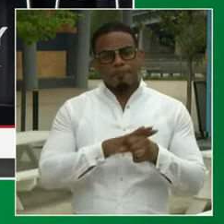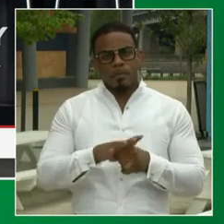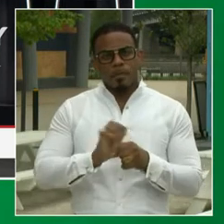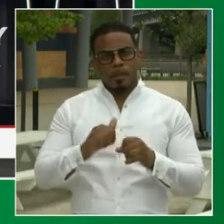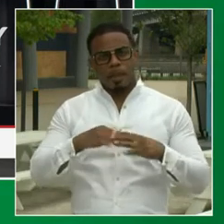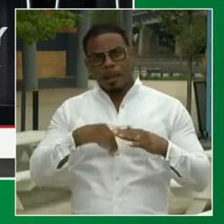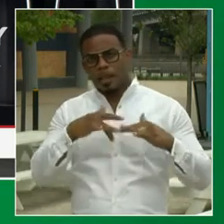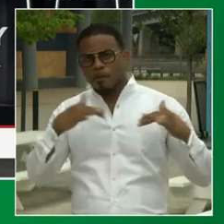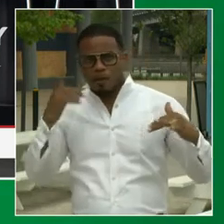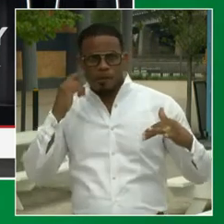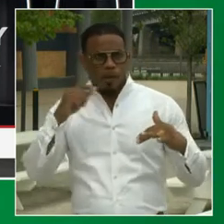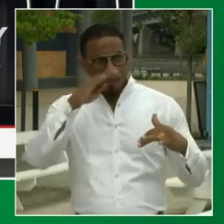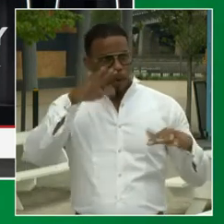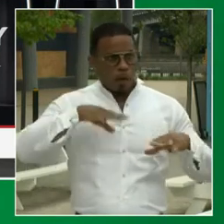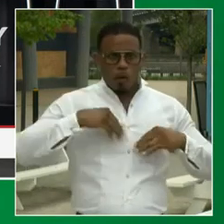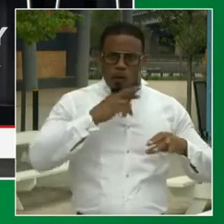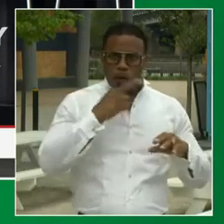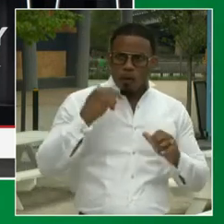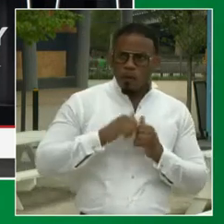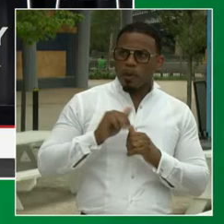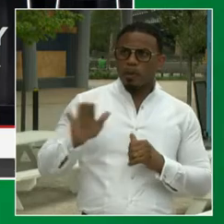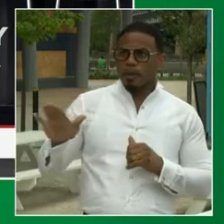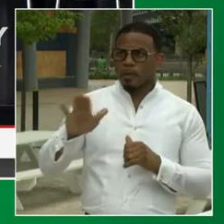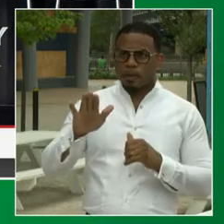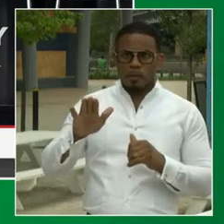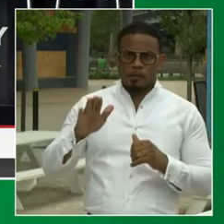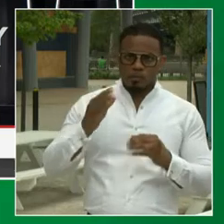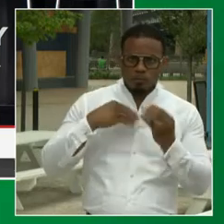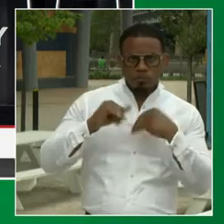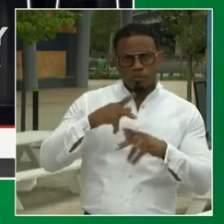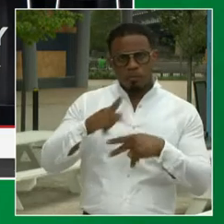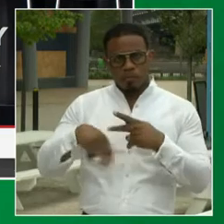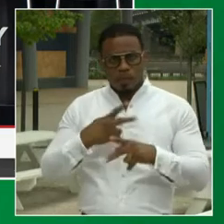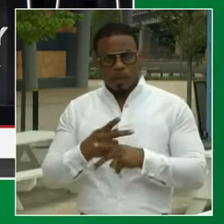lacks diversity for Black-owned restaurants with their cuisine type.